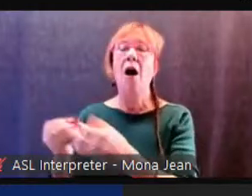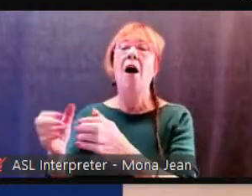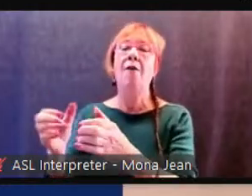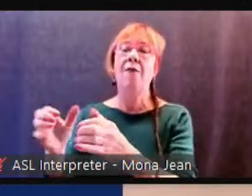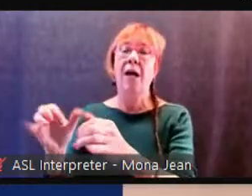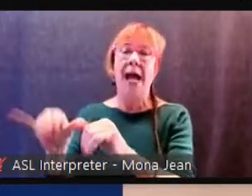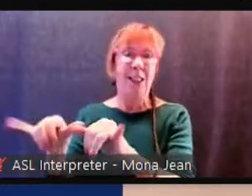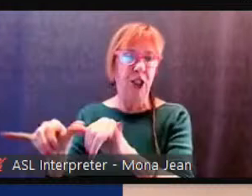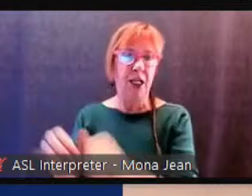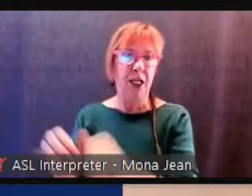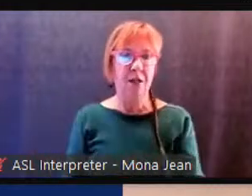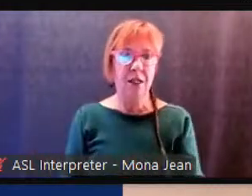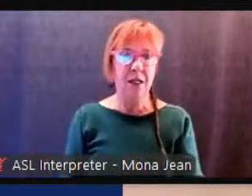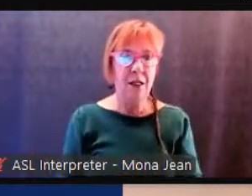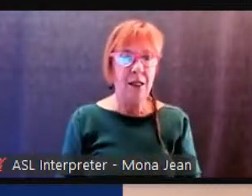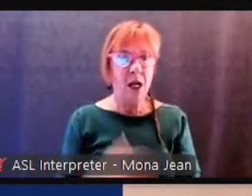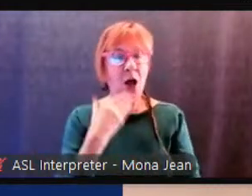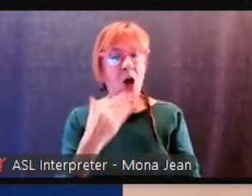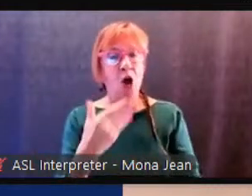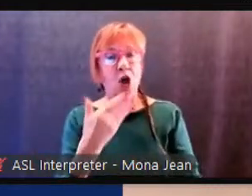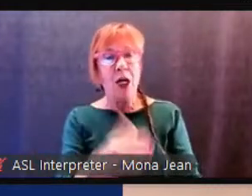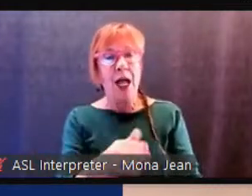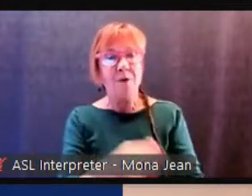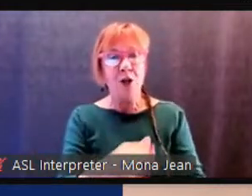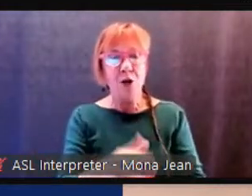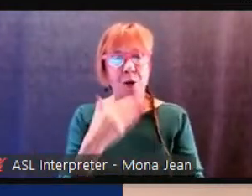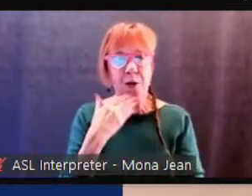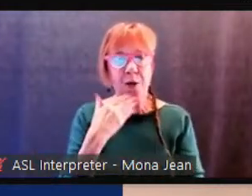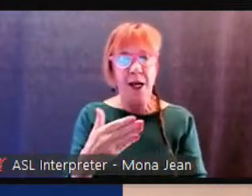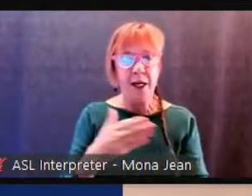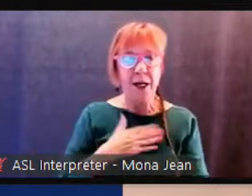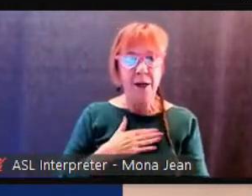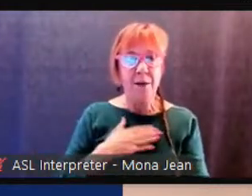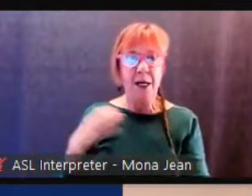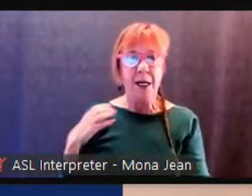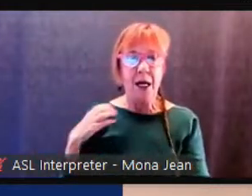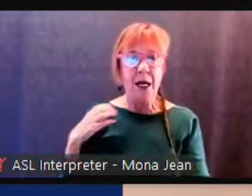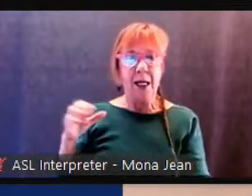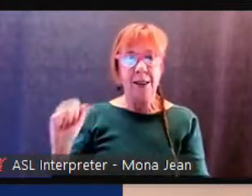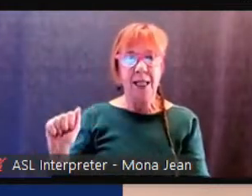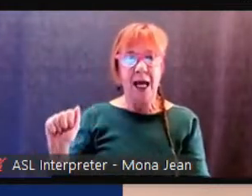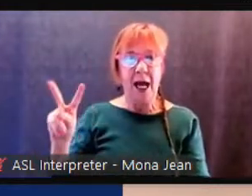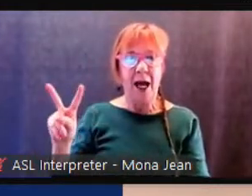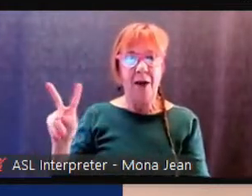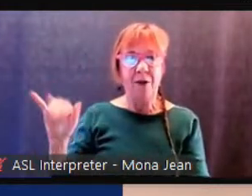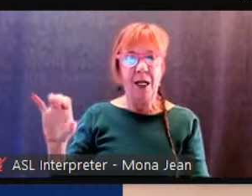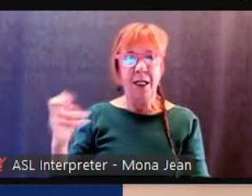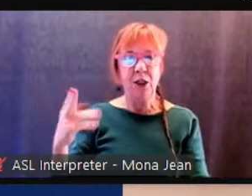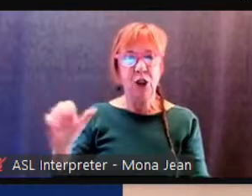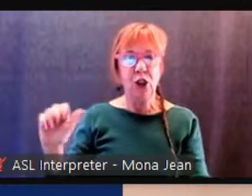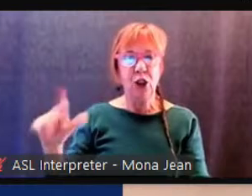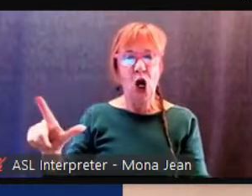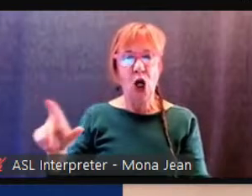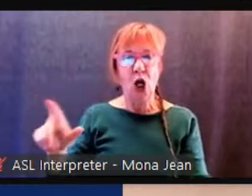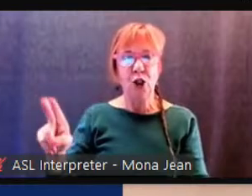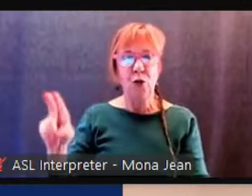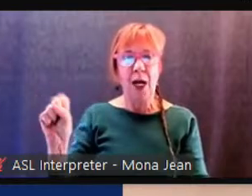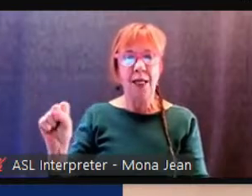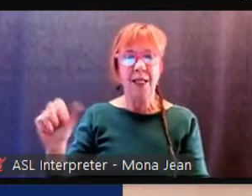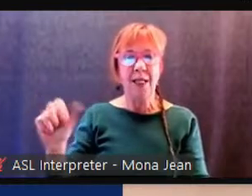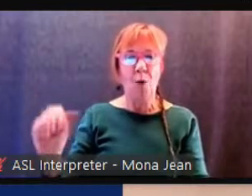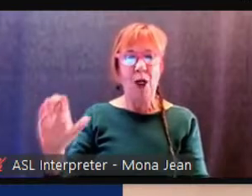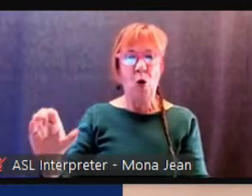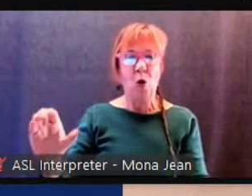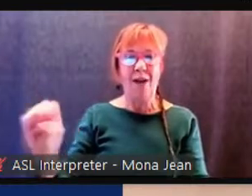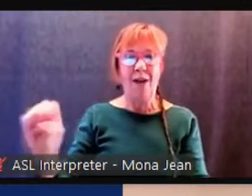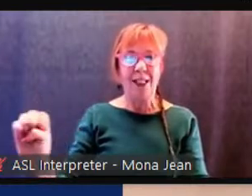Okay, good afternoon, good evening, everyone. My name is Colonel Sonny Avichal from the U.S. Army Corps of Engineers, and I'll give a quick